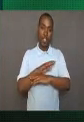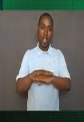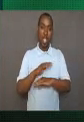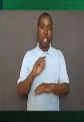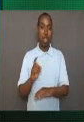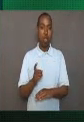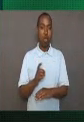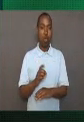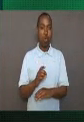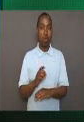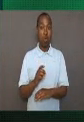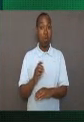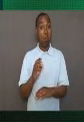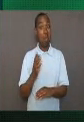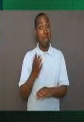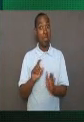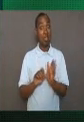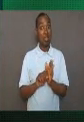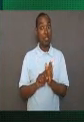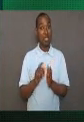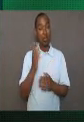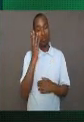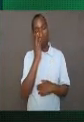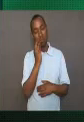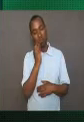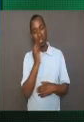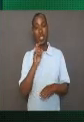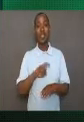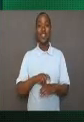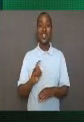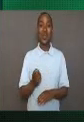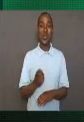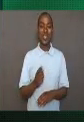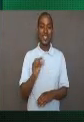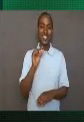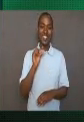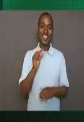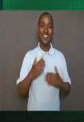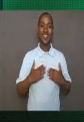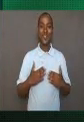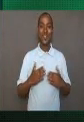like when you are asleep, you will take fewer breaths.